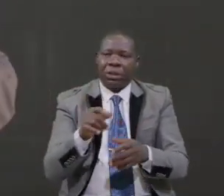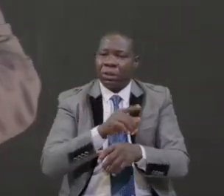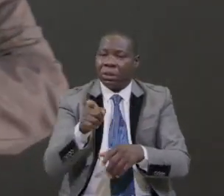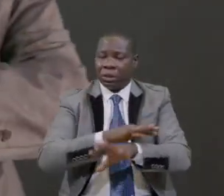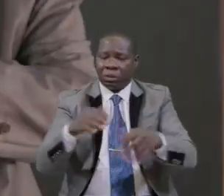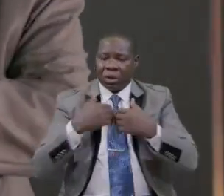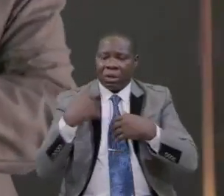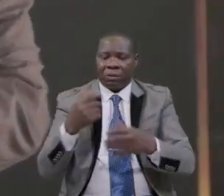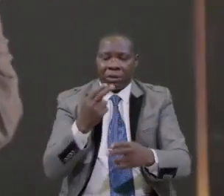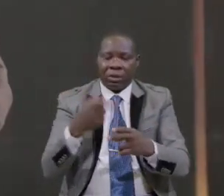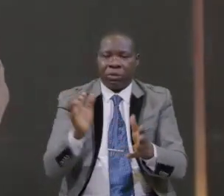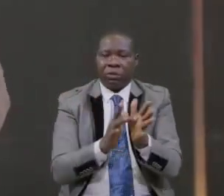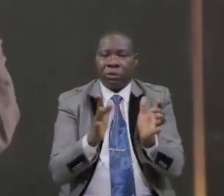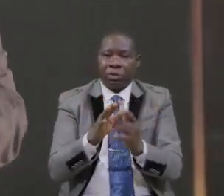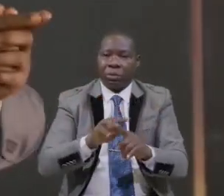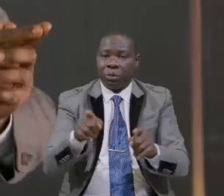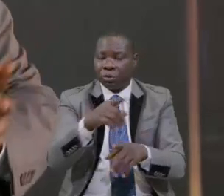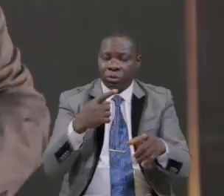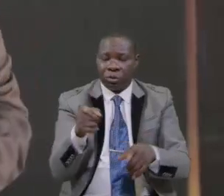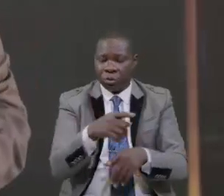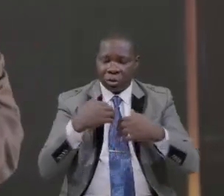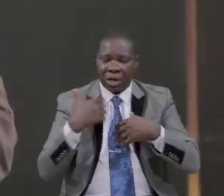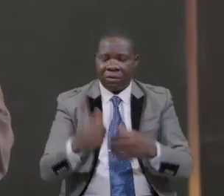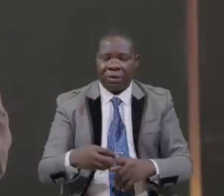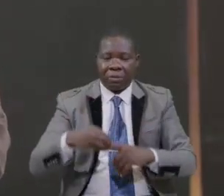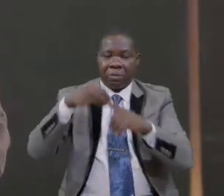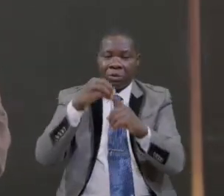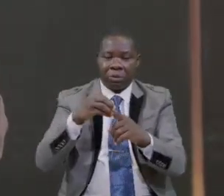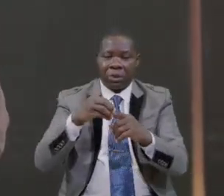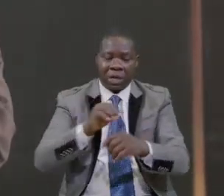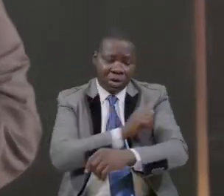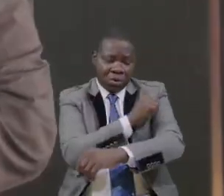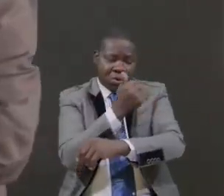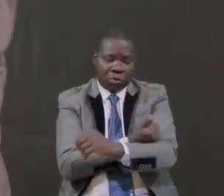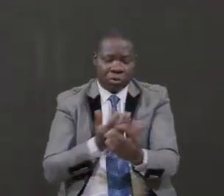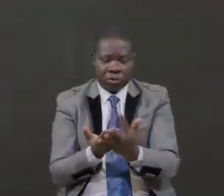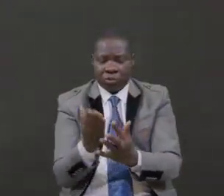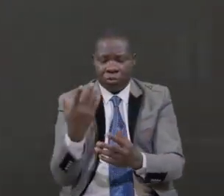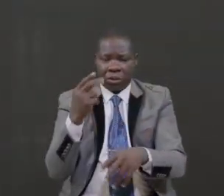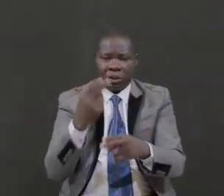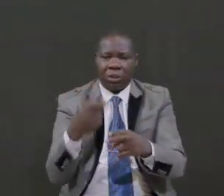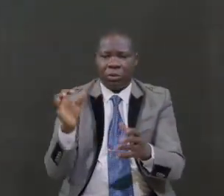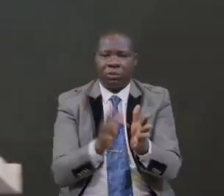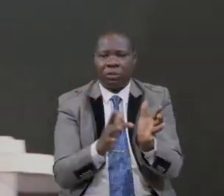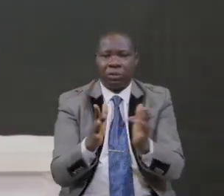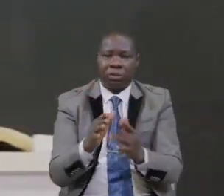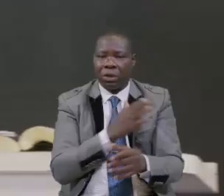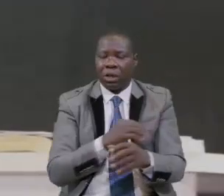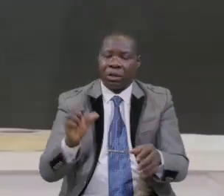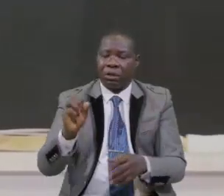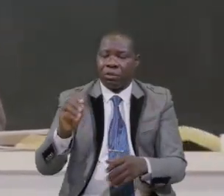particular, peculiar authority through the name of Jesus. And so they came and they